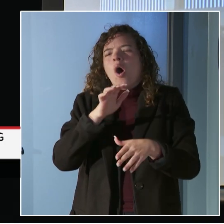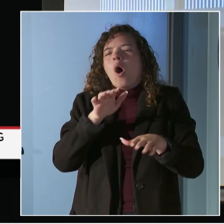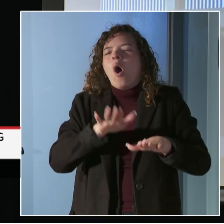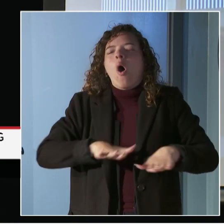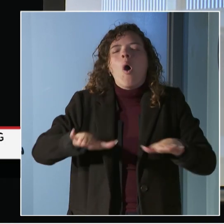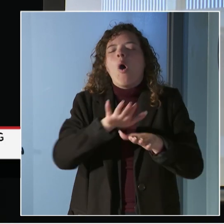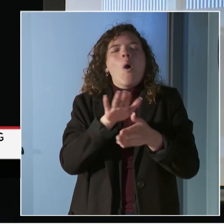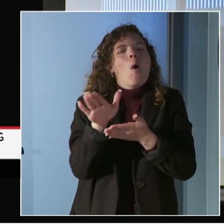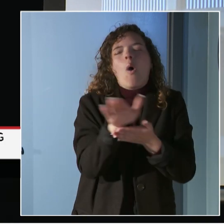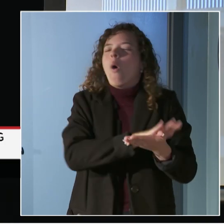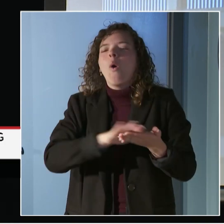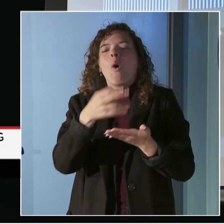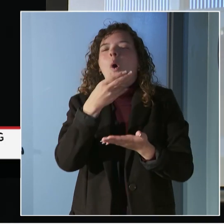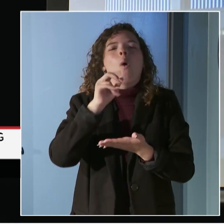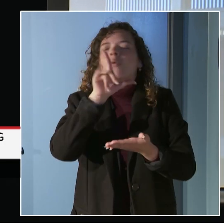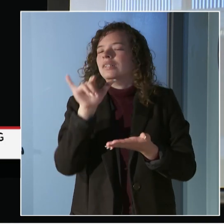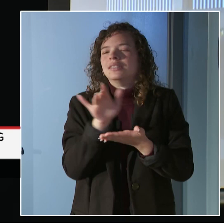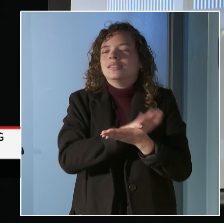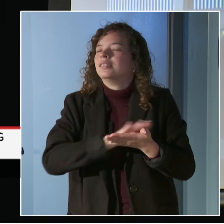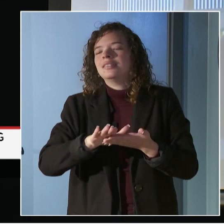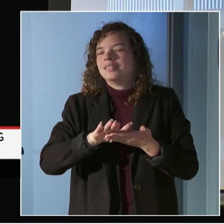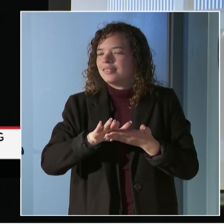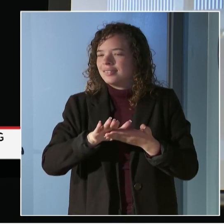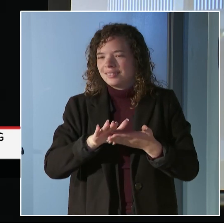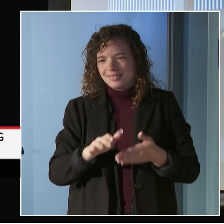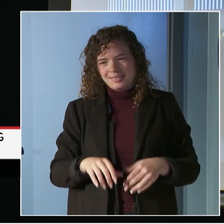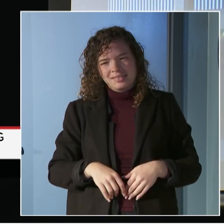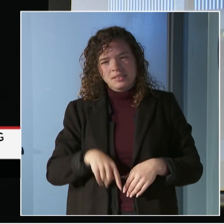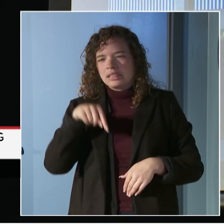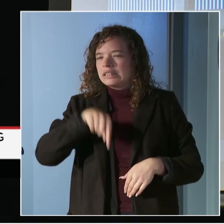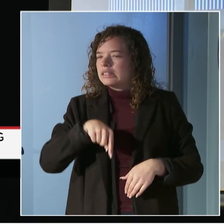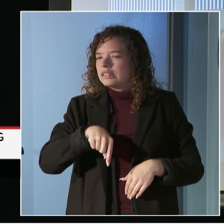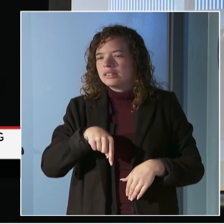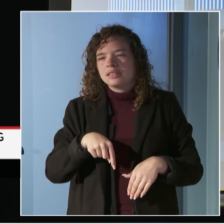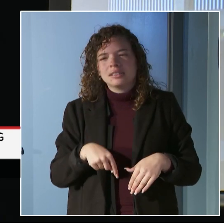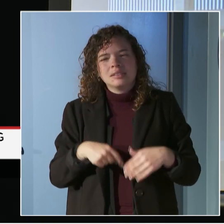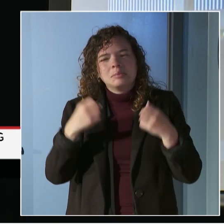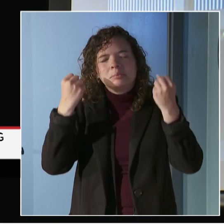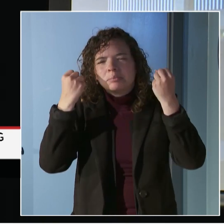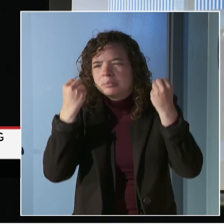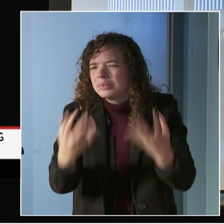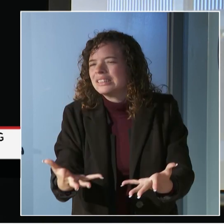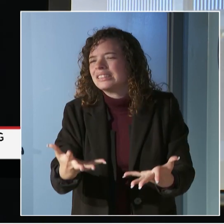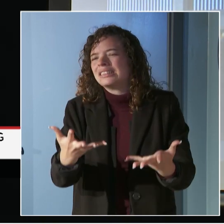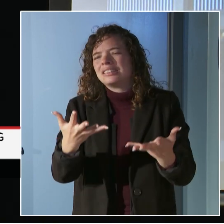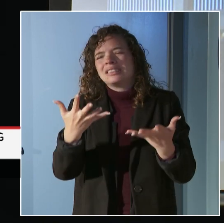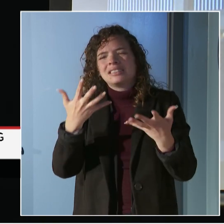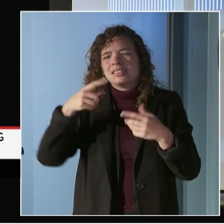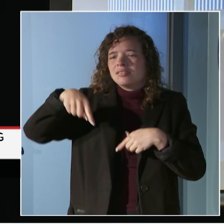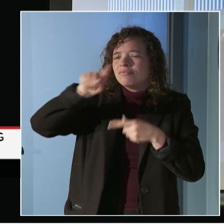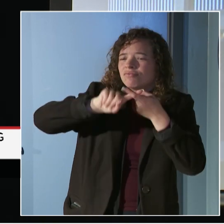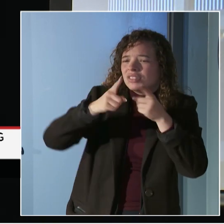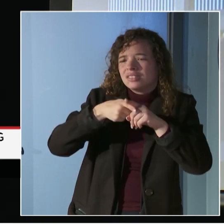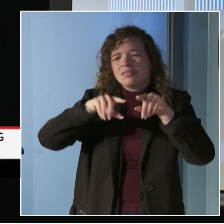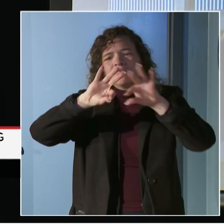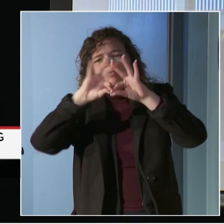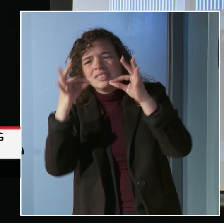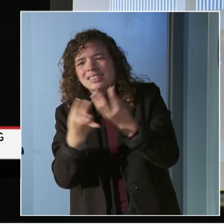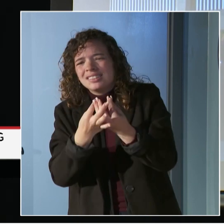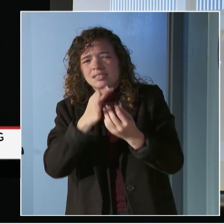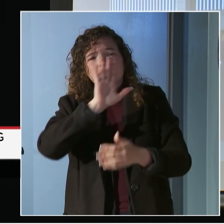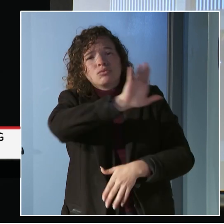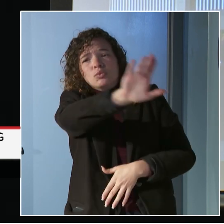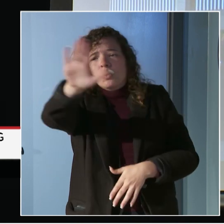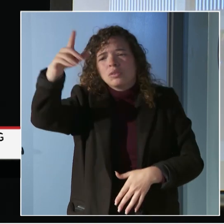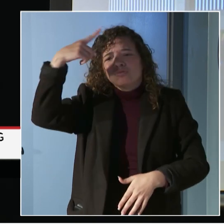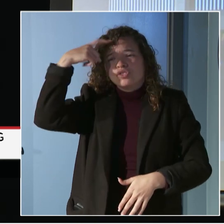This is the place where dreams will come true for countless new friends and families like Khalud, who will